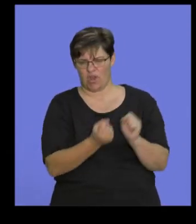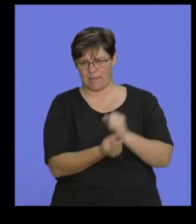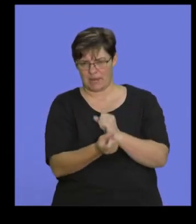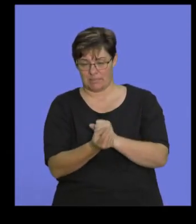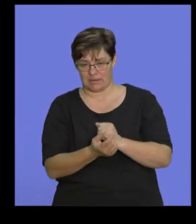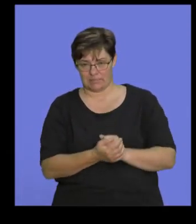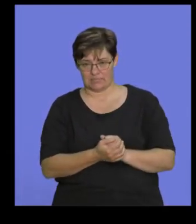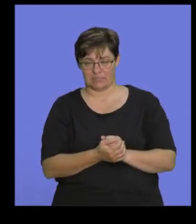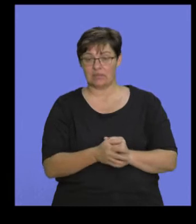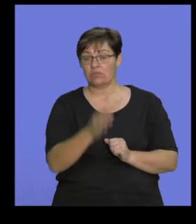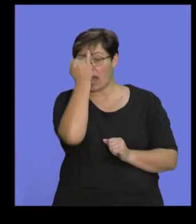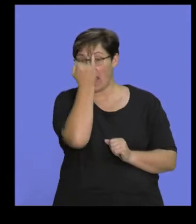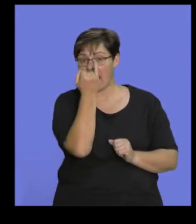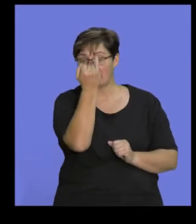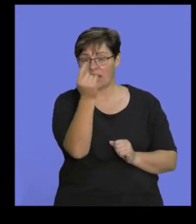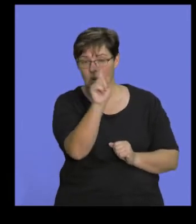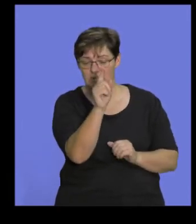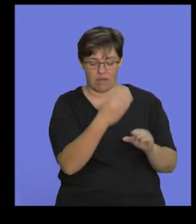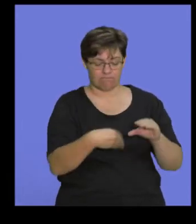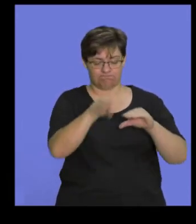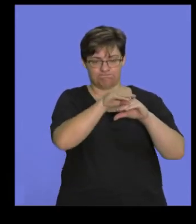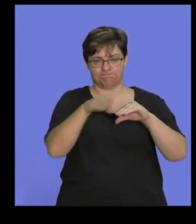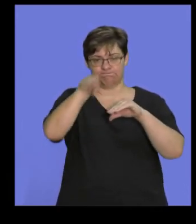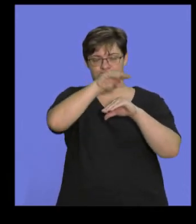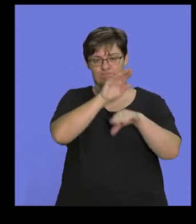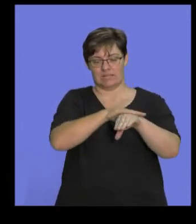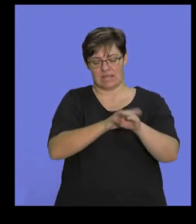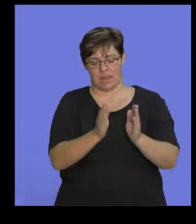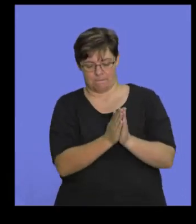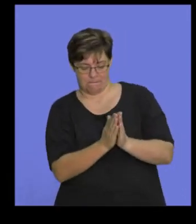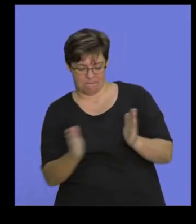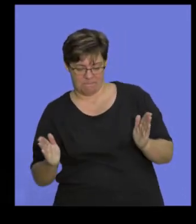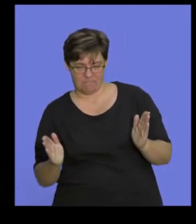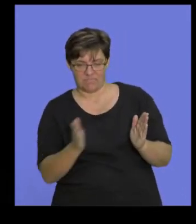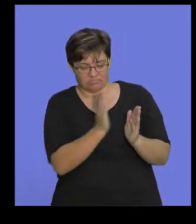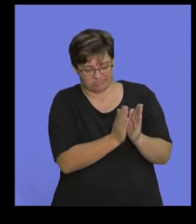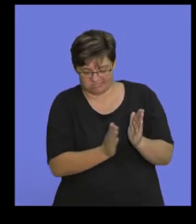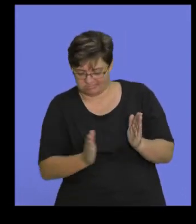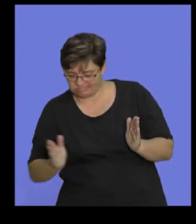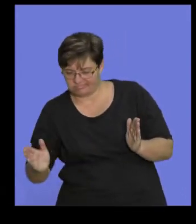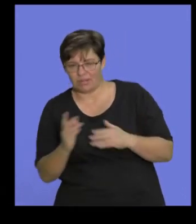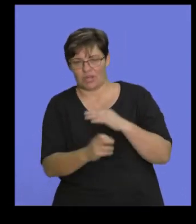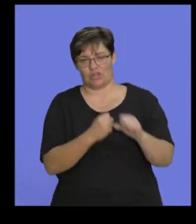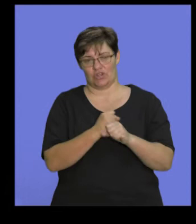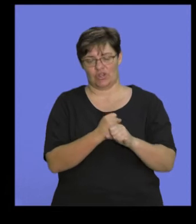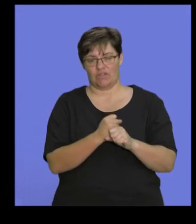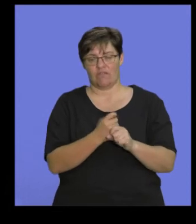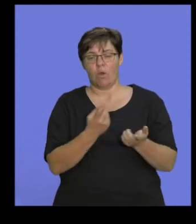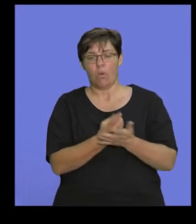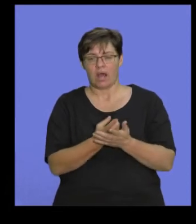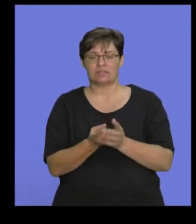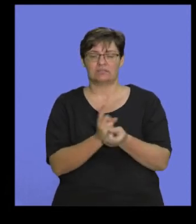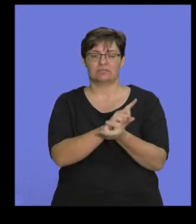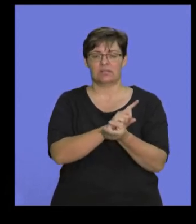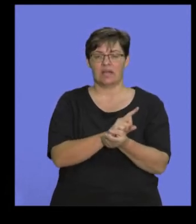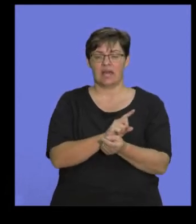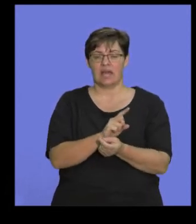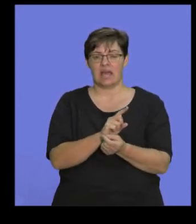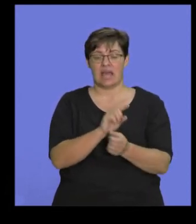Now, the big idea here is compounding period per year, because when we want to convert between